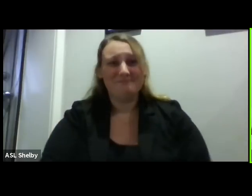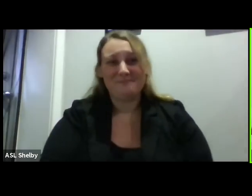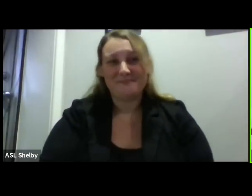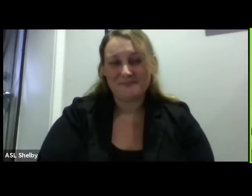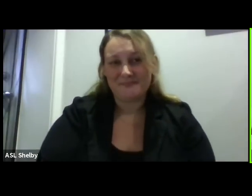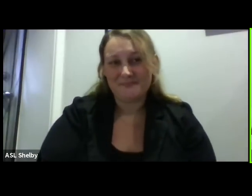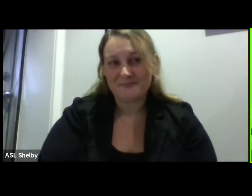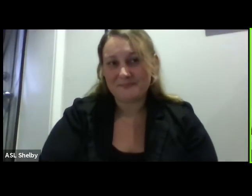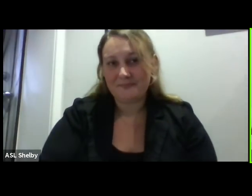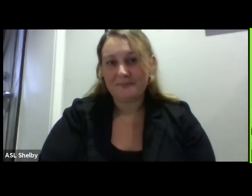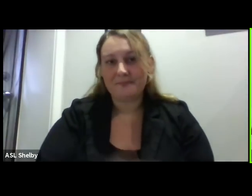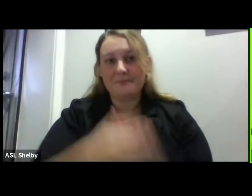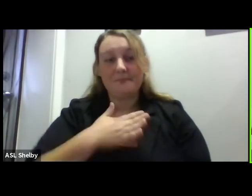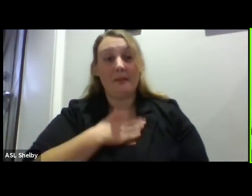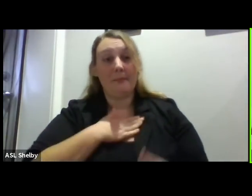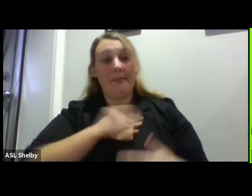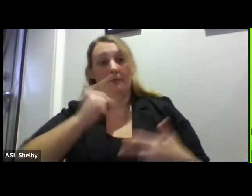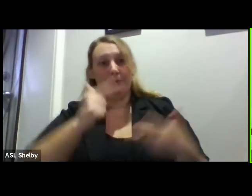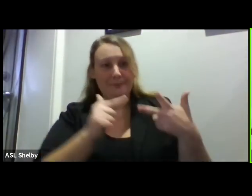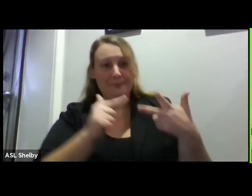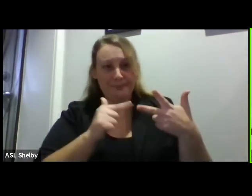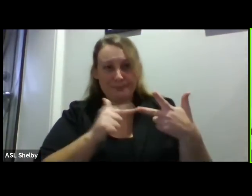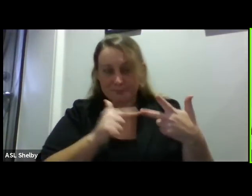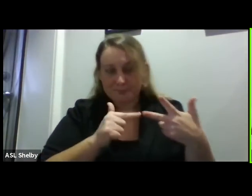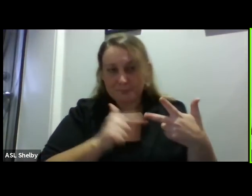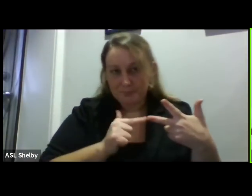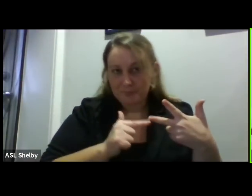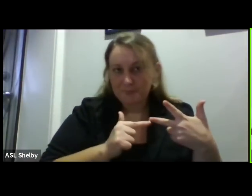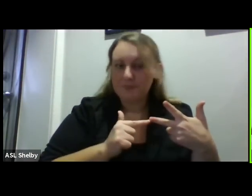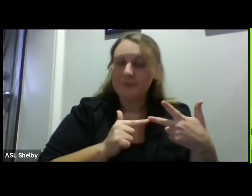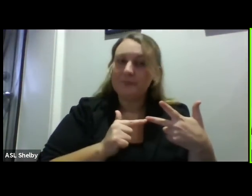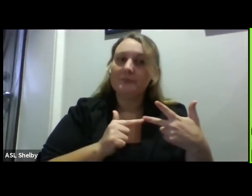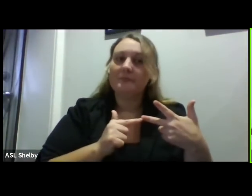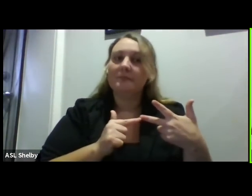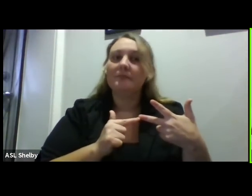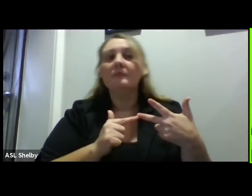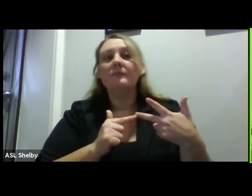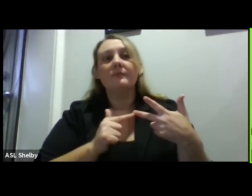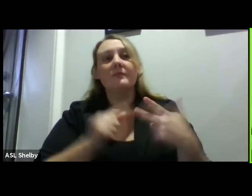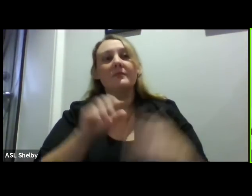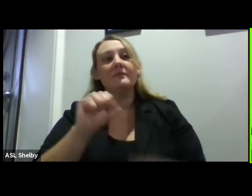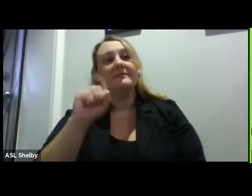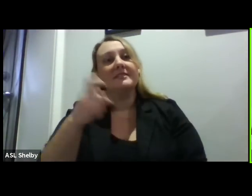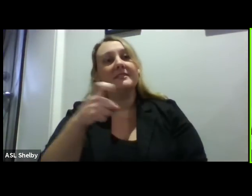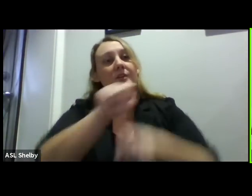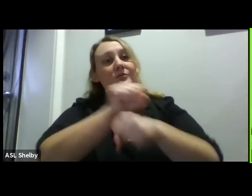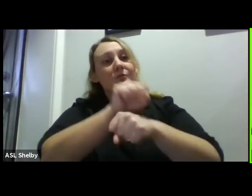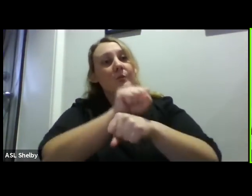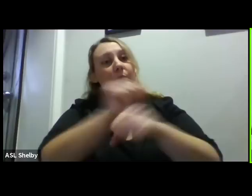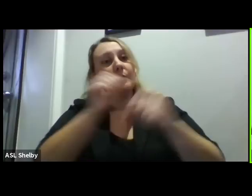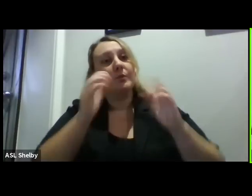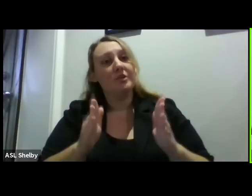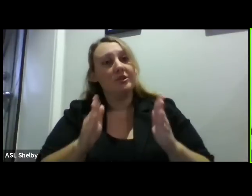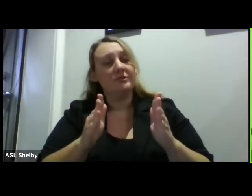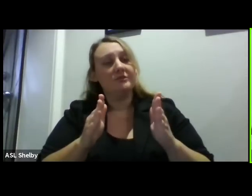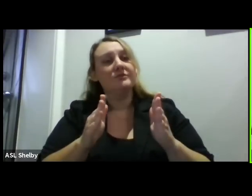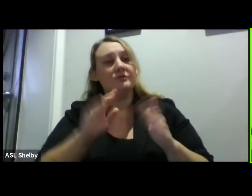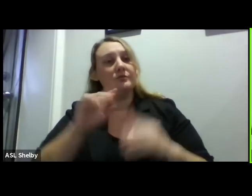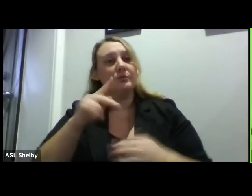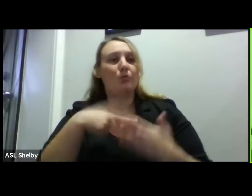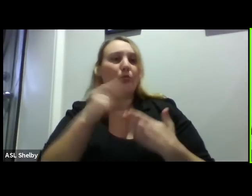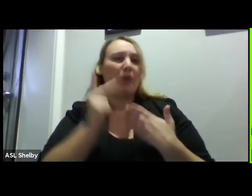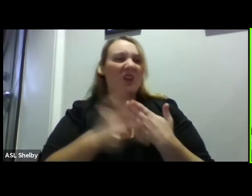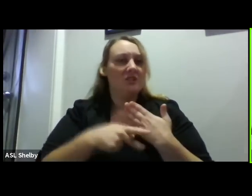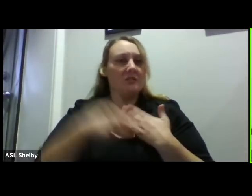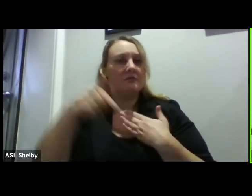My other point is that the Sex Workers Project at the Urban Justice Center understands that the movement